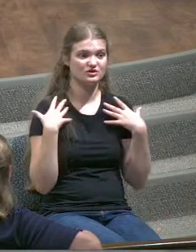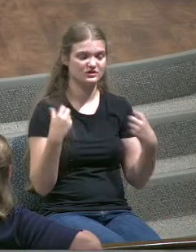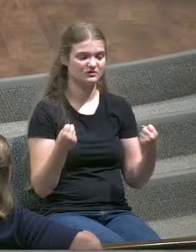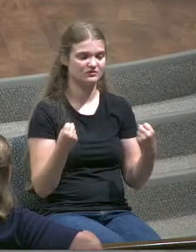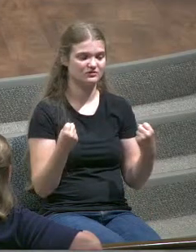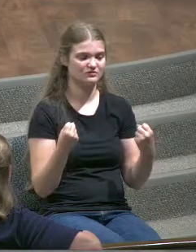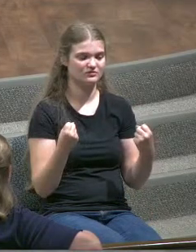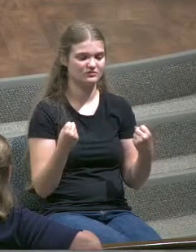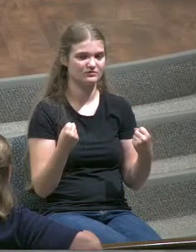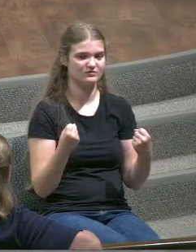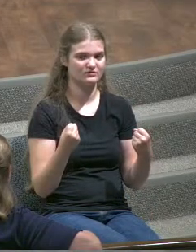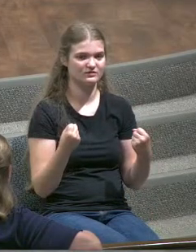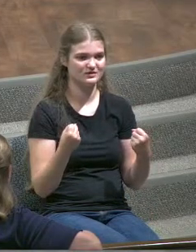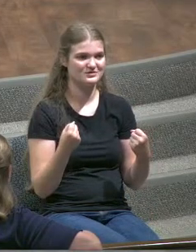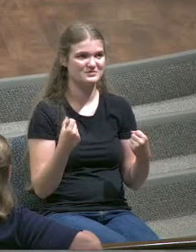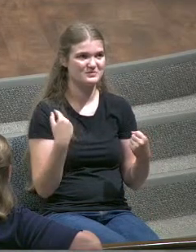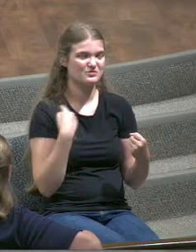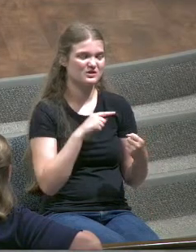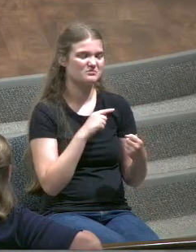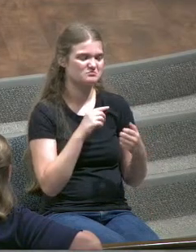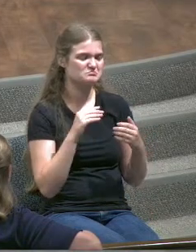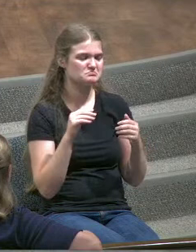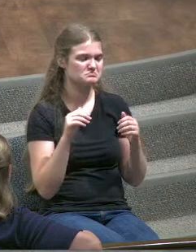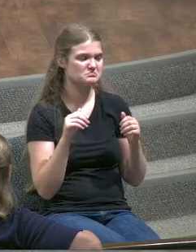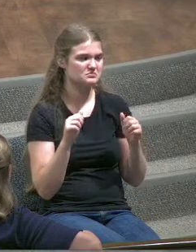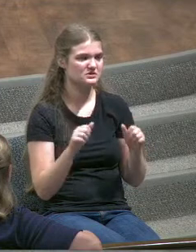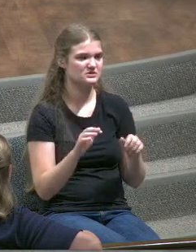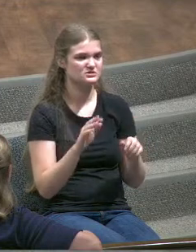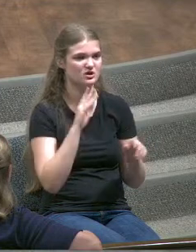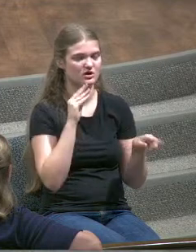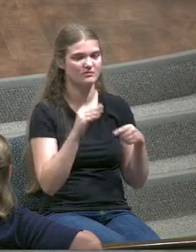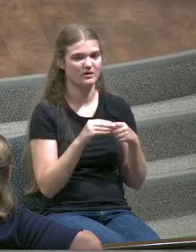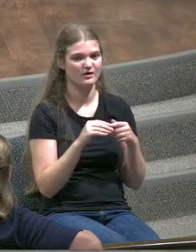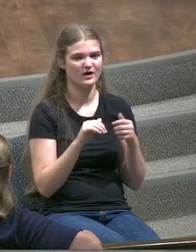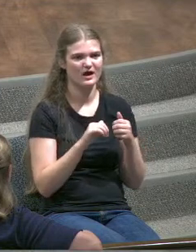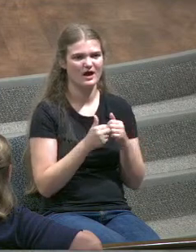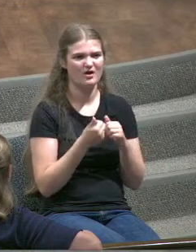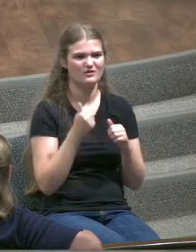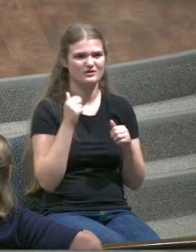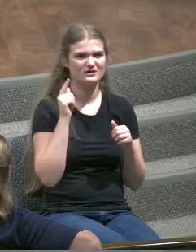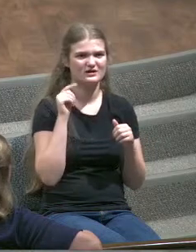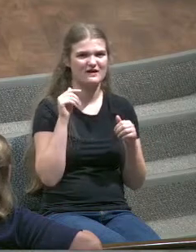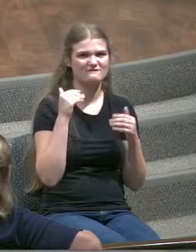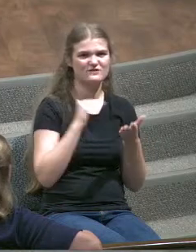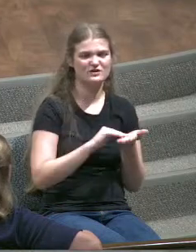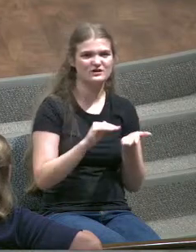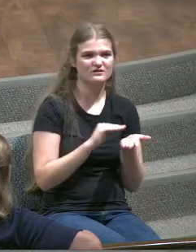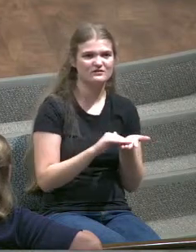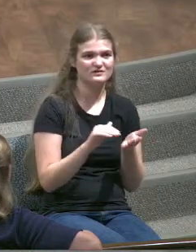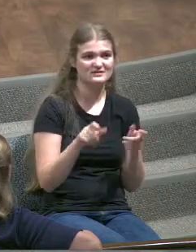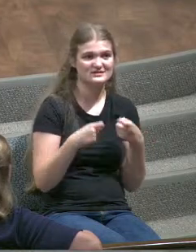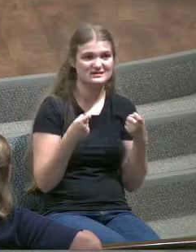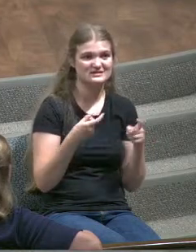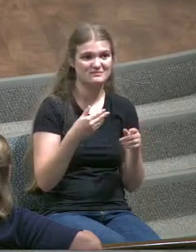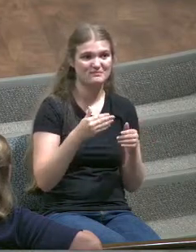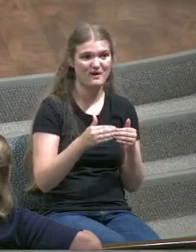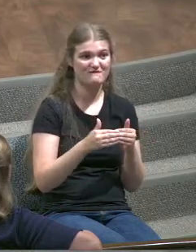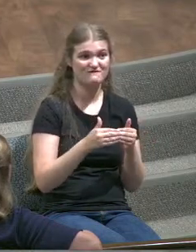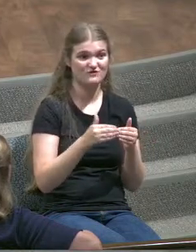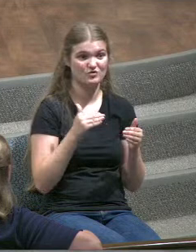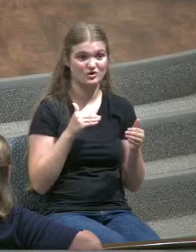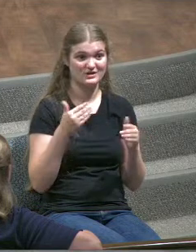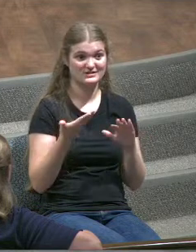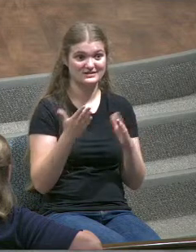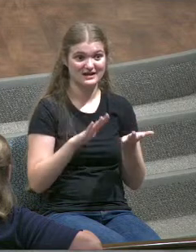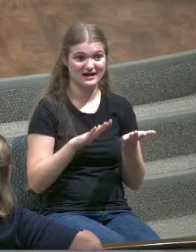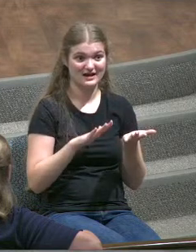And we can get into all kinds of discussions about, well, how could Jesus forgive the sins before he died and was crucified and had spilled his blood and all that, but that's a